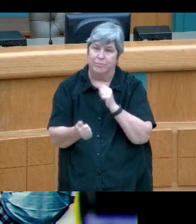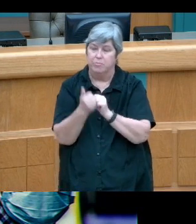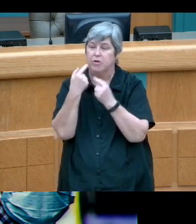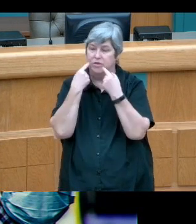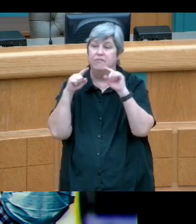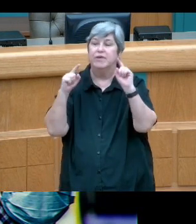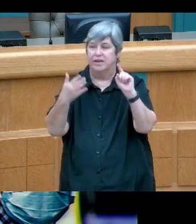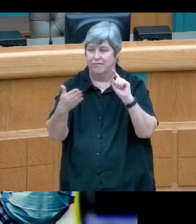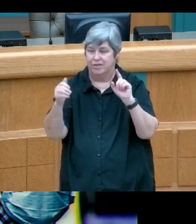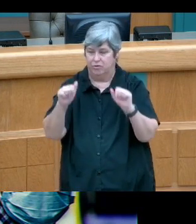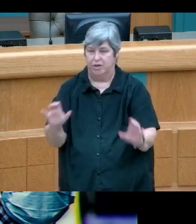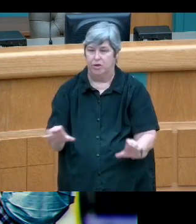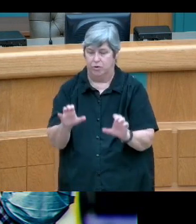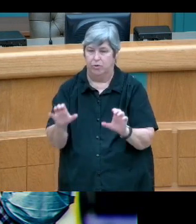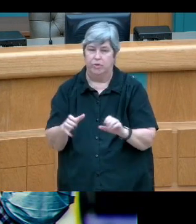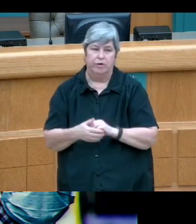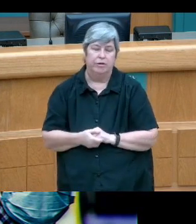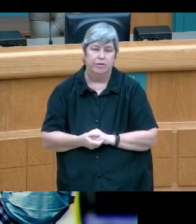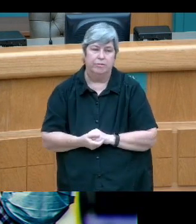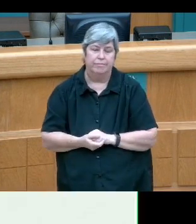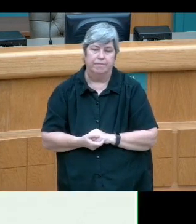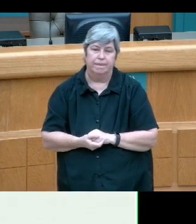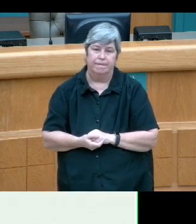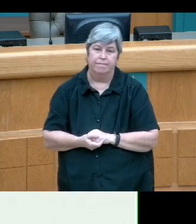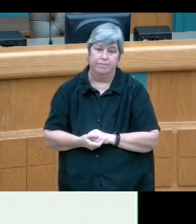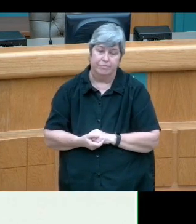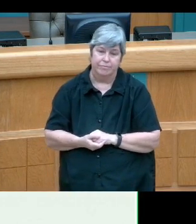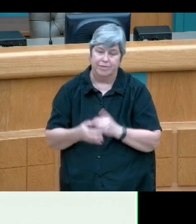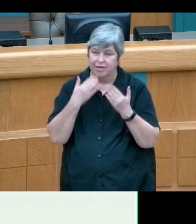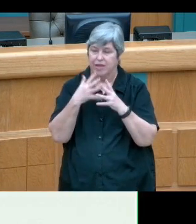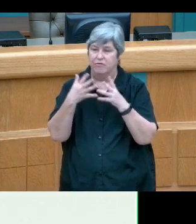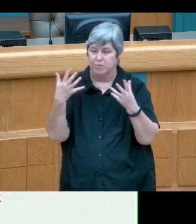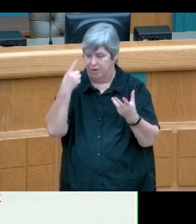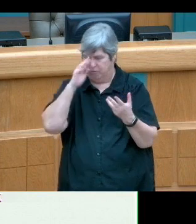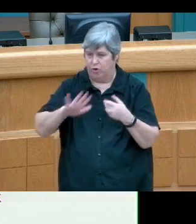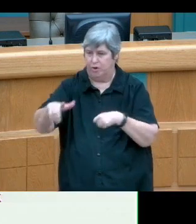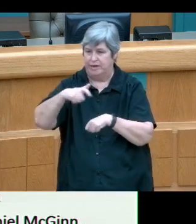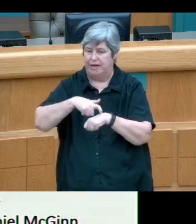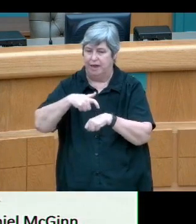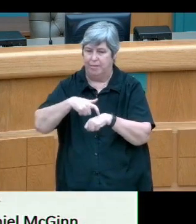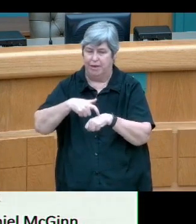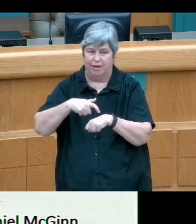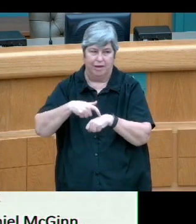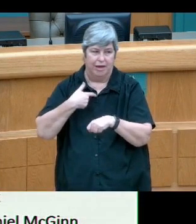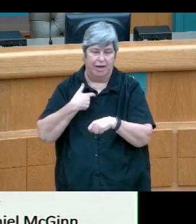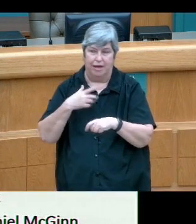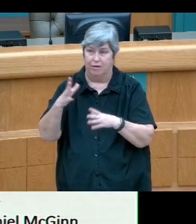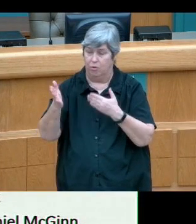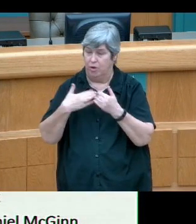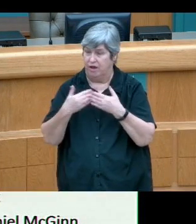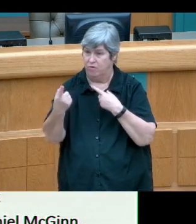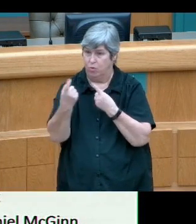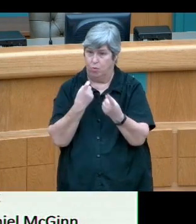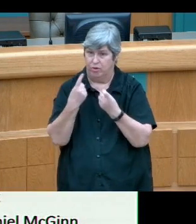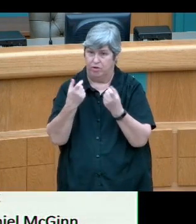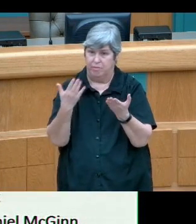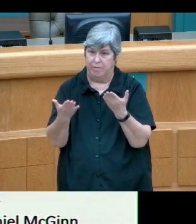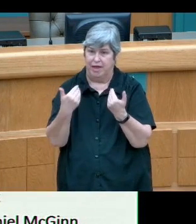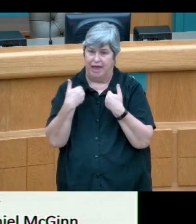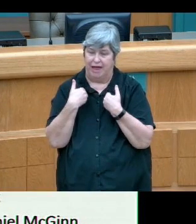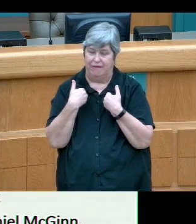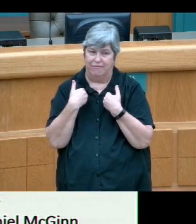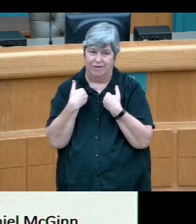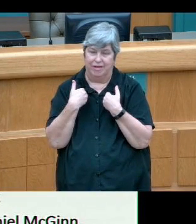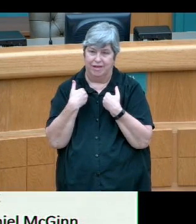most effective things that we all can do. And thank you very much for your time, and I'll take any questions that you might have